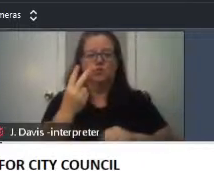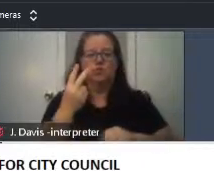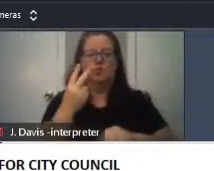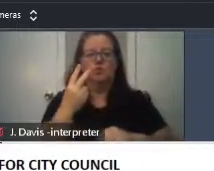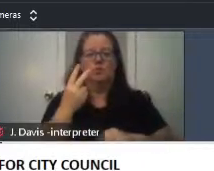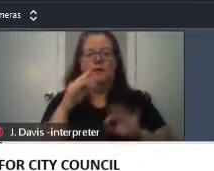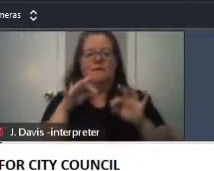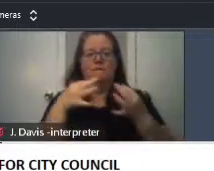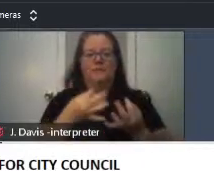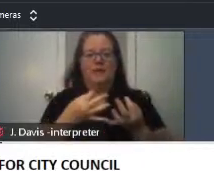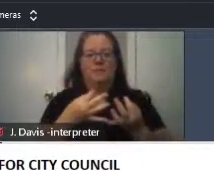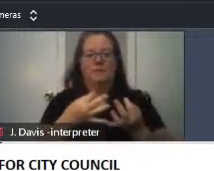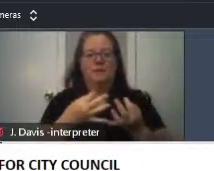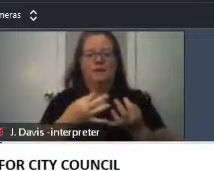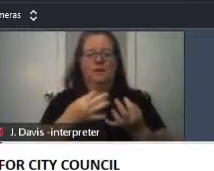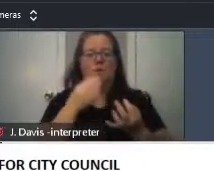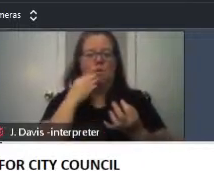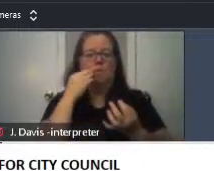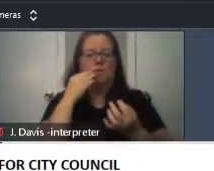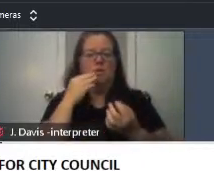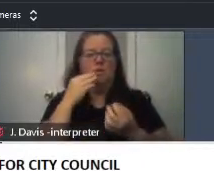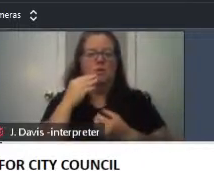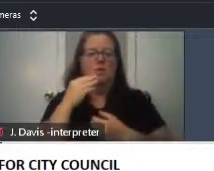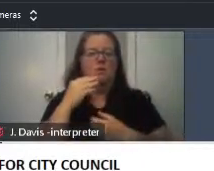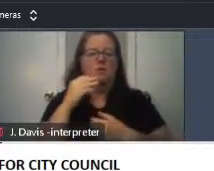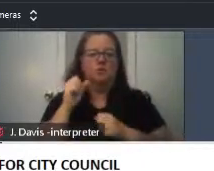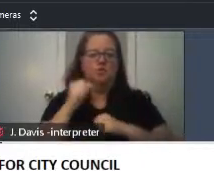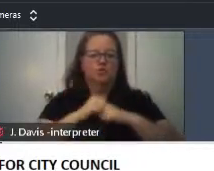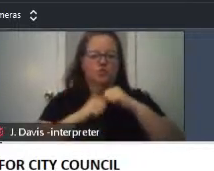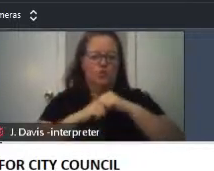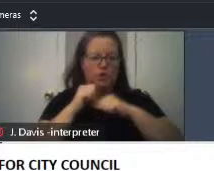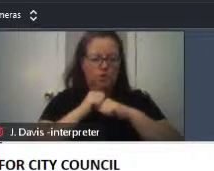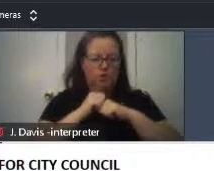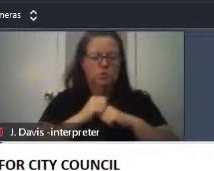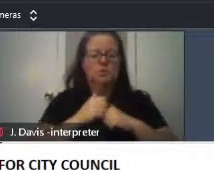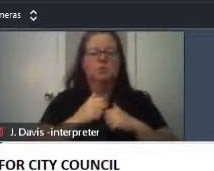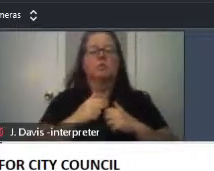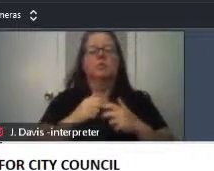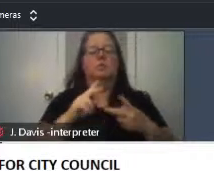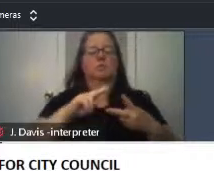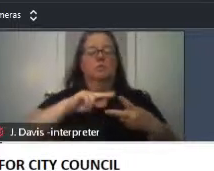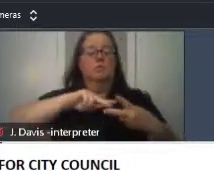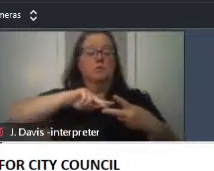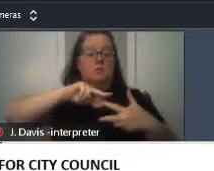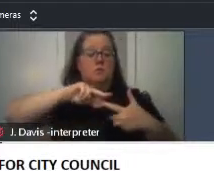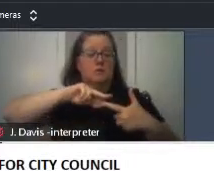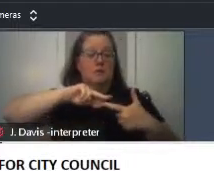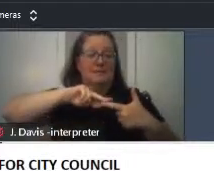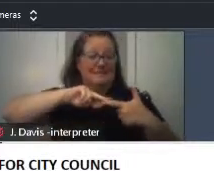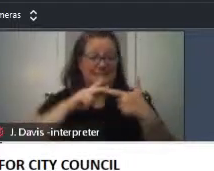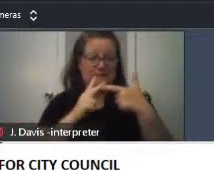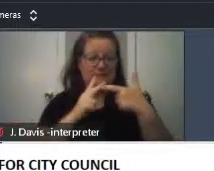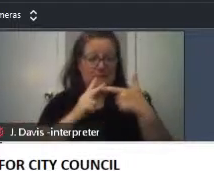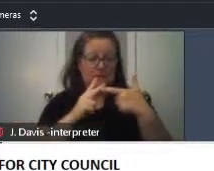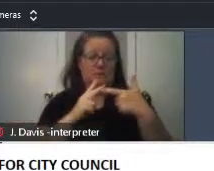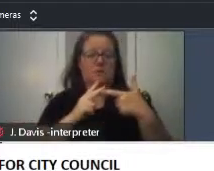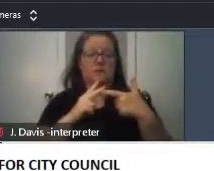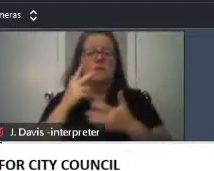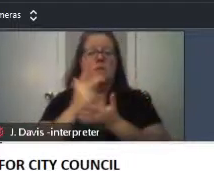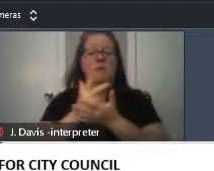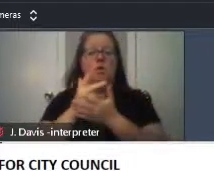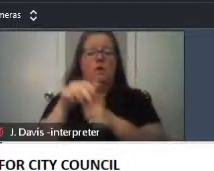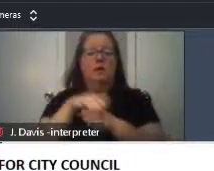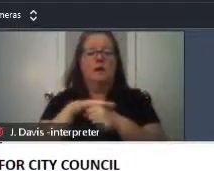structures a little more. That's revision number one. Revision number two is the parking lot was revised to